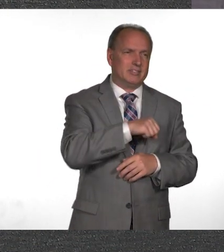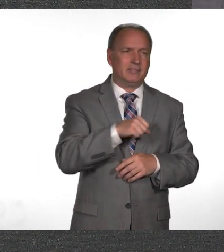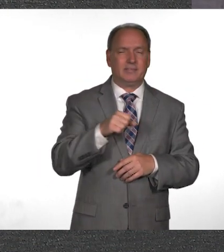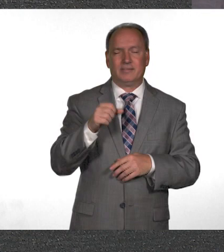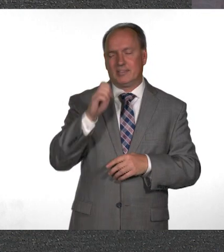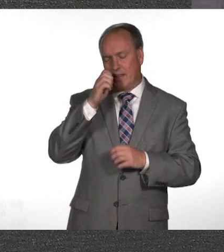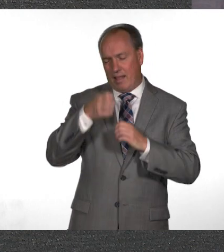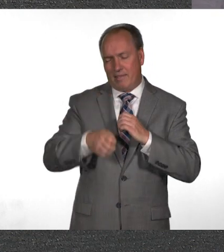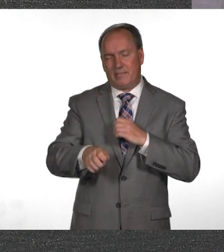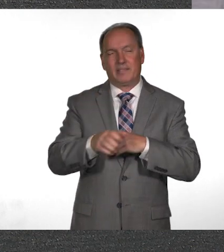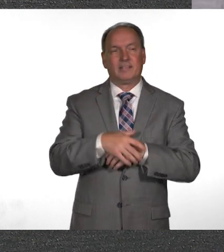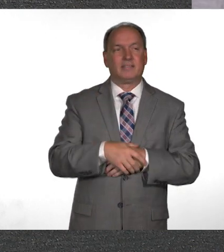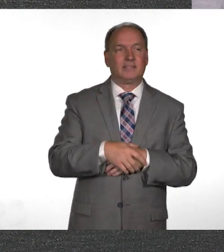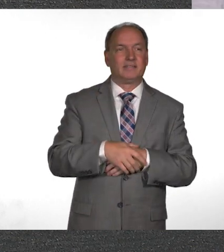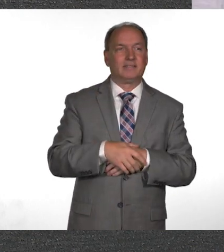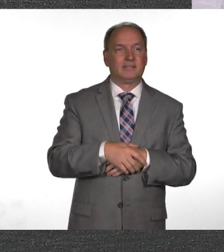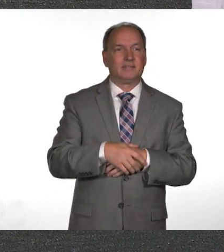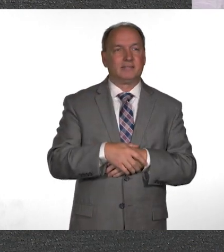Gerald.